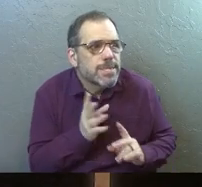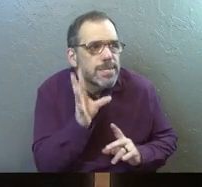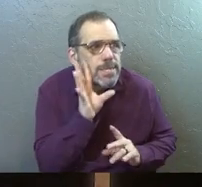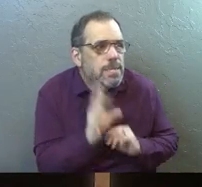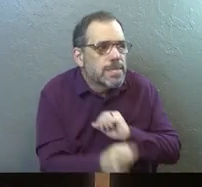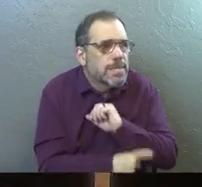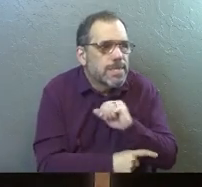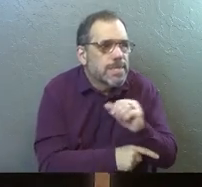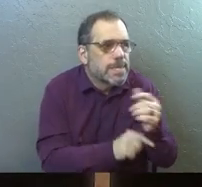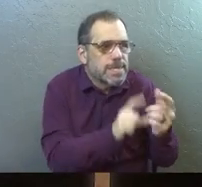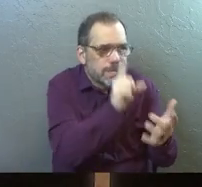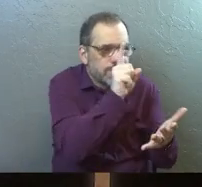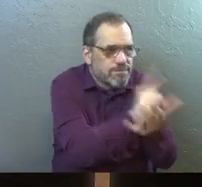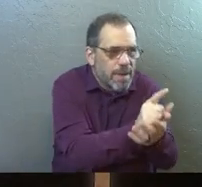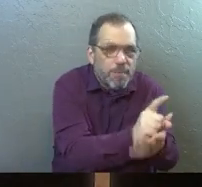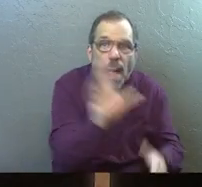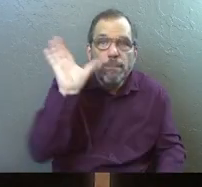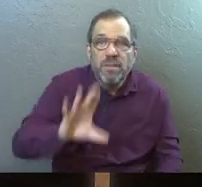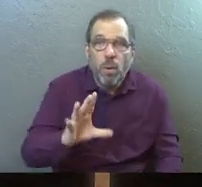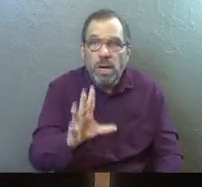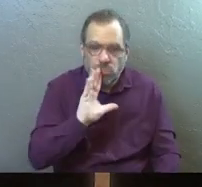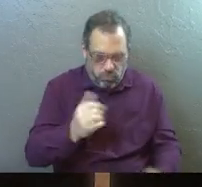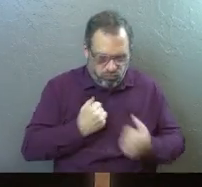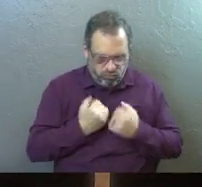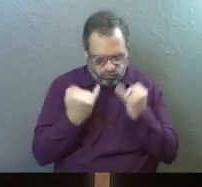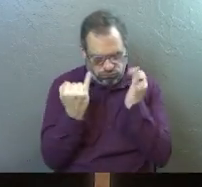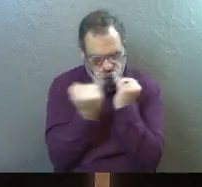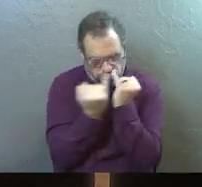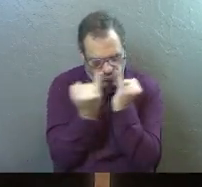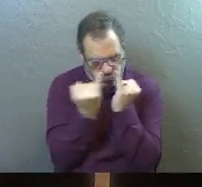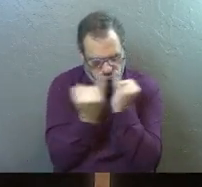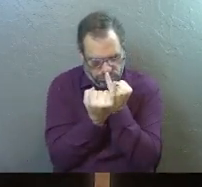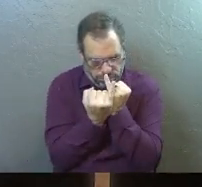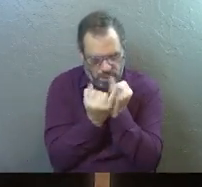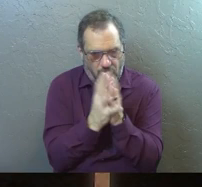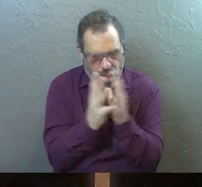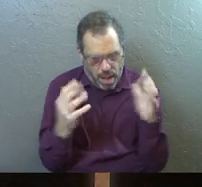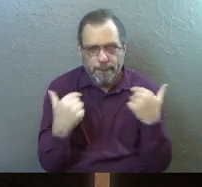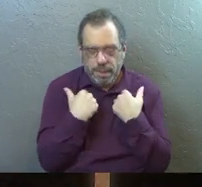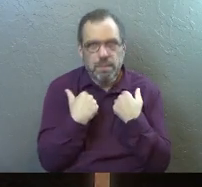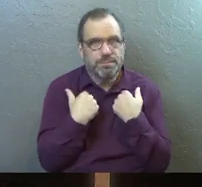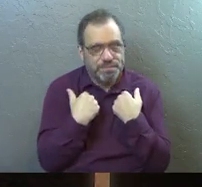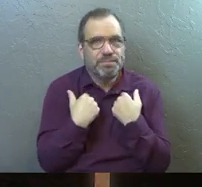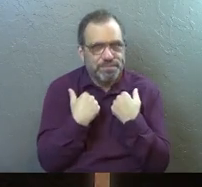to give into it. I used to talk to myself internally that way a lot.